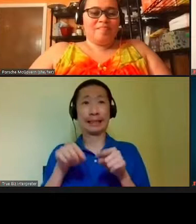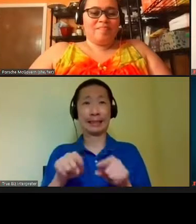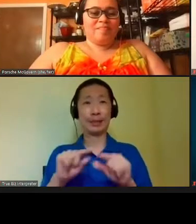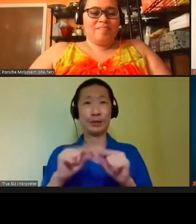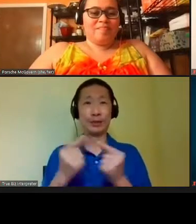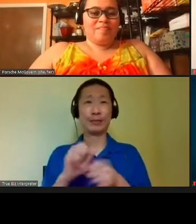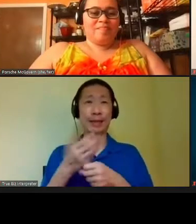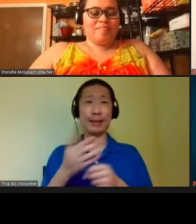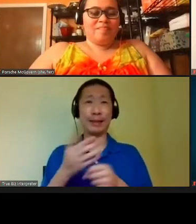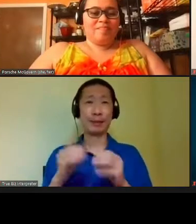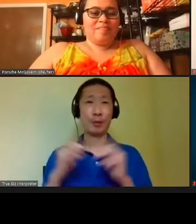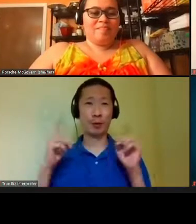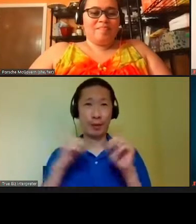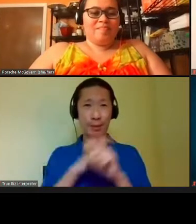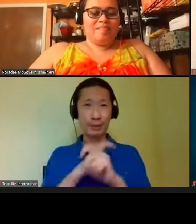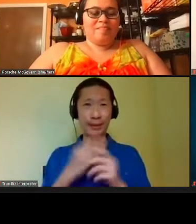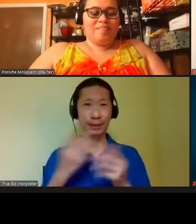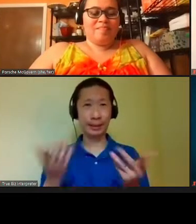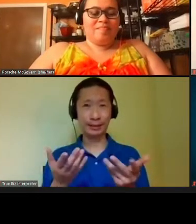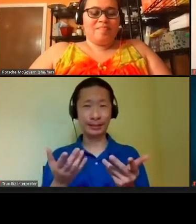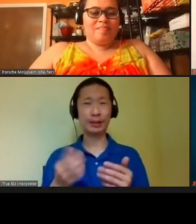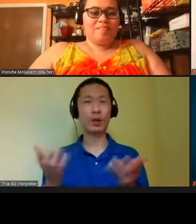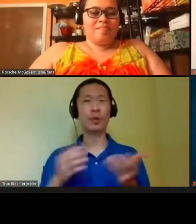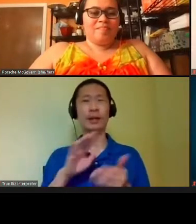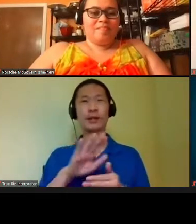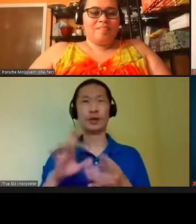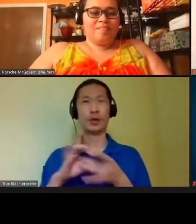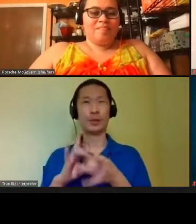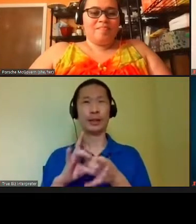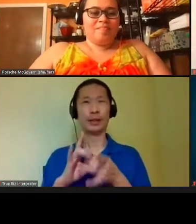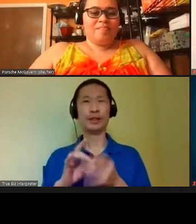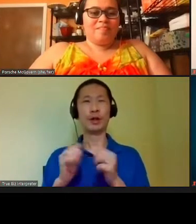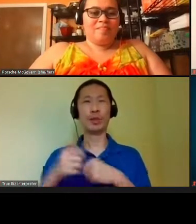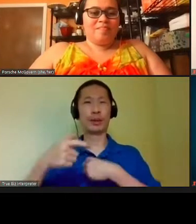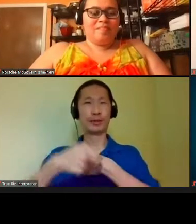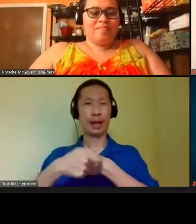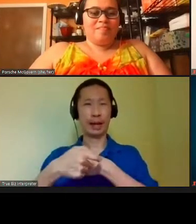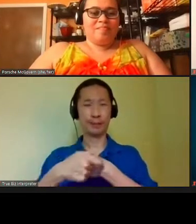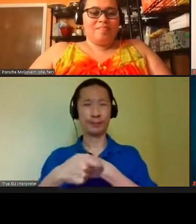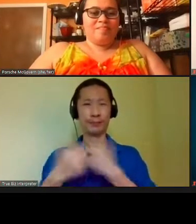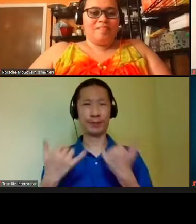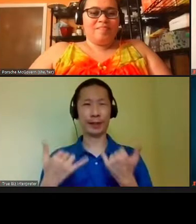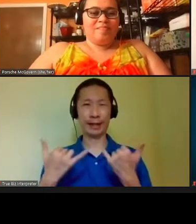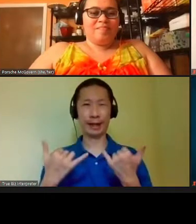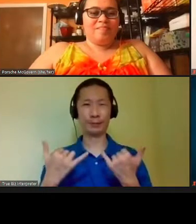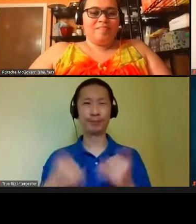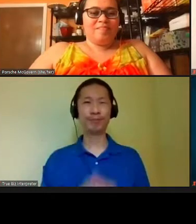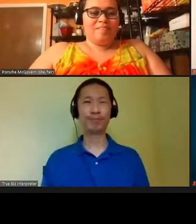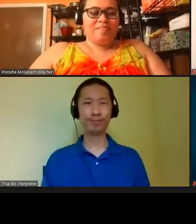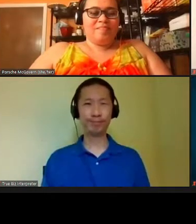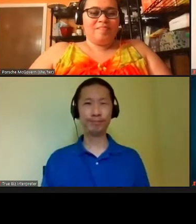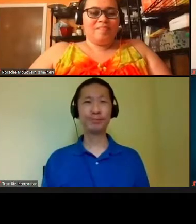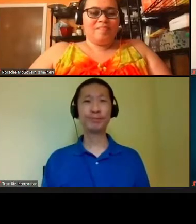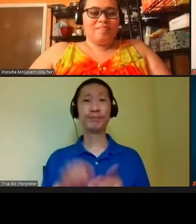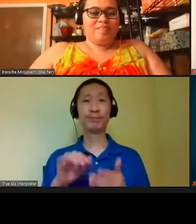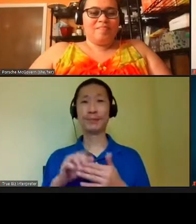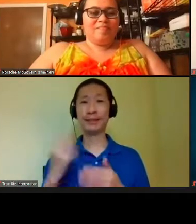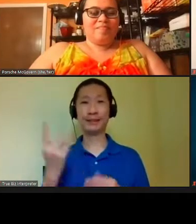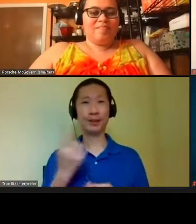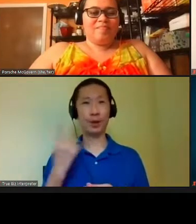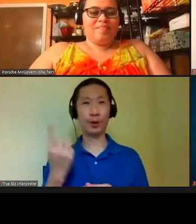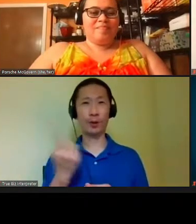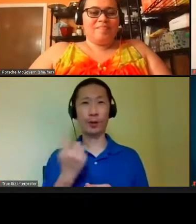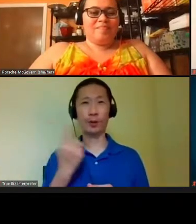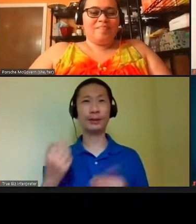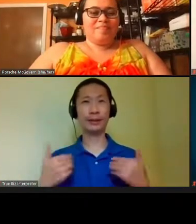complicate things, is what is your relationship with time right now? Which is always has